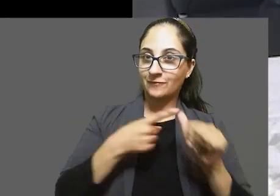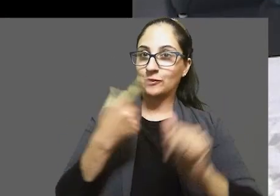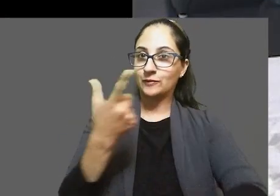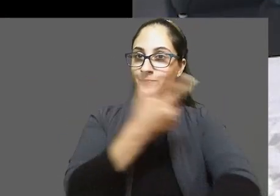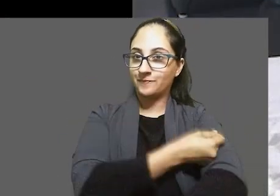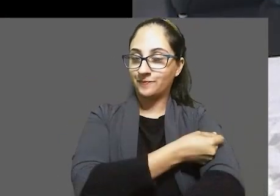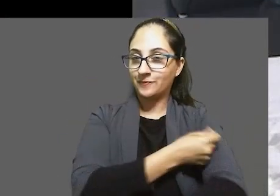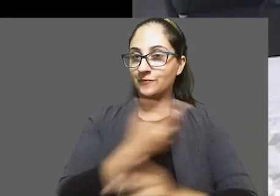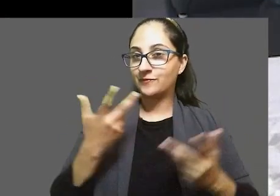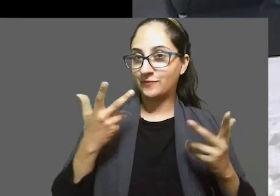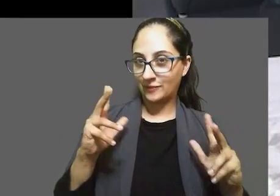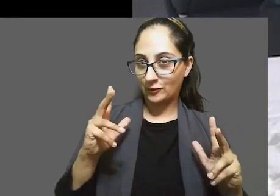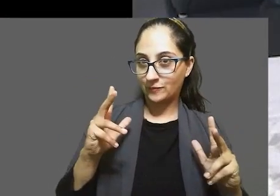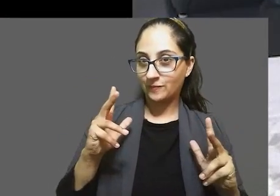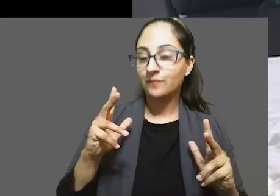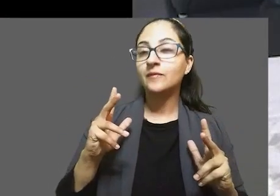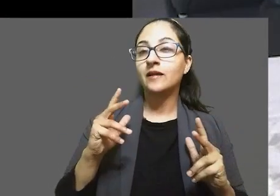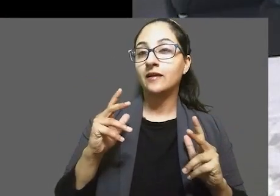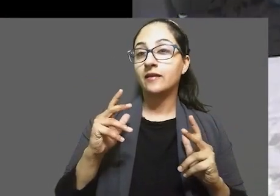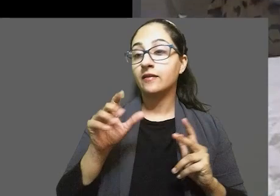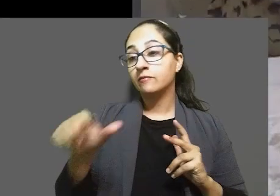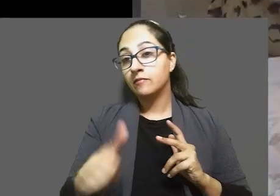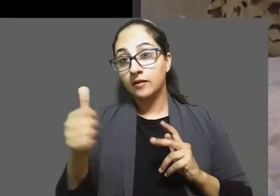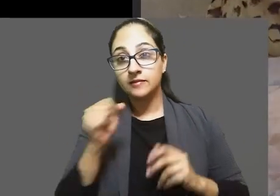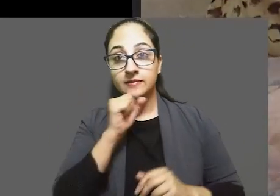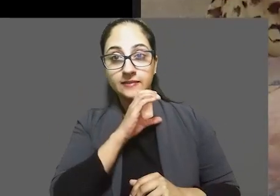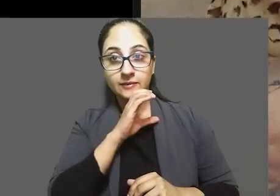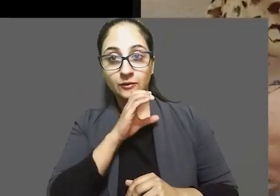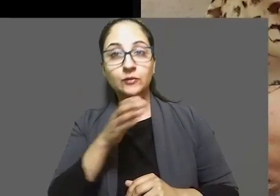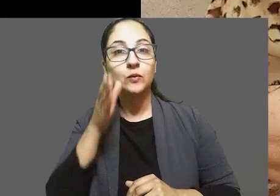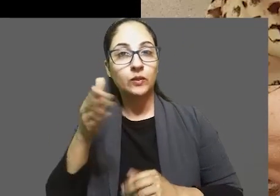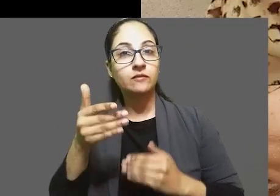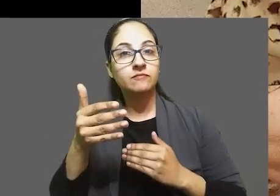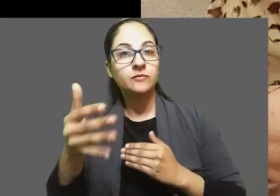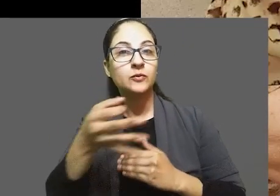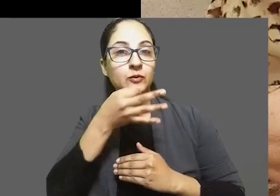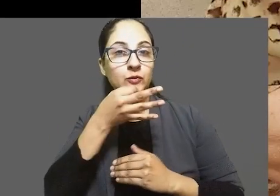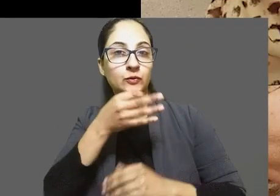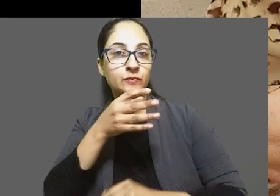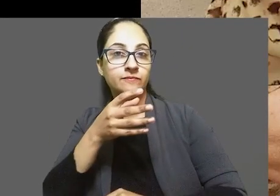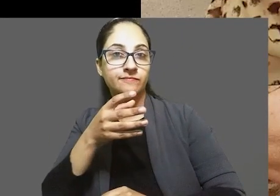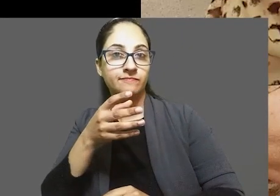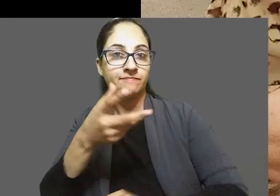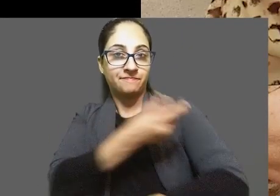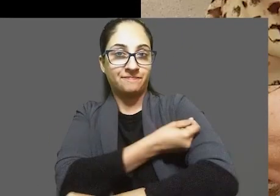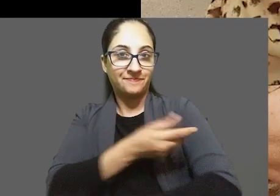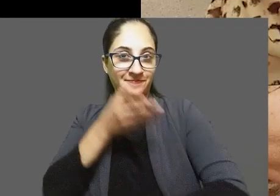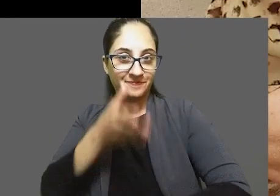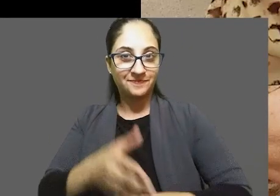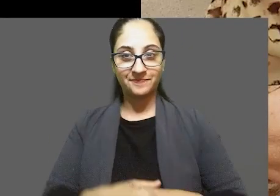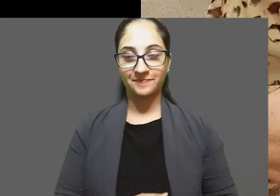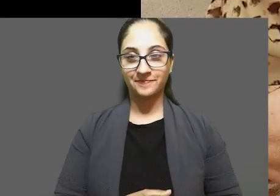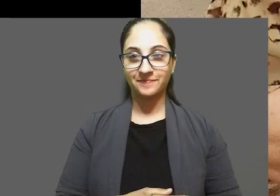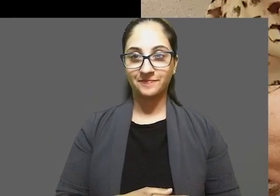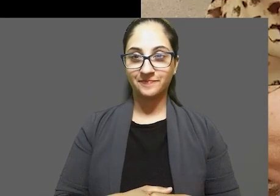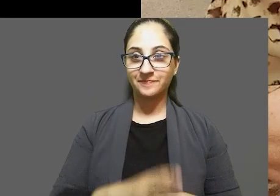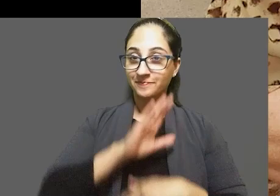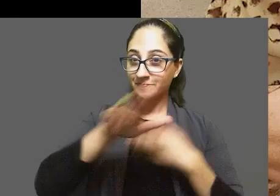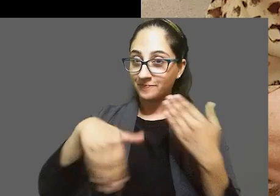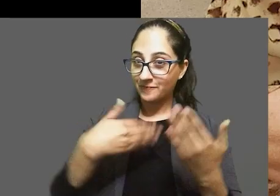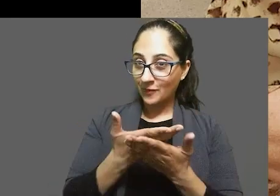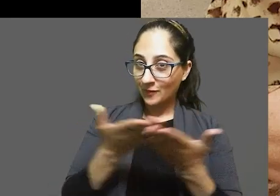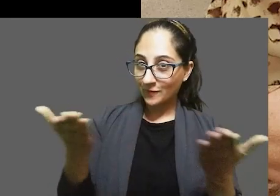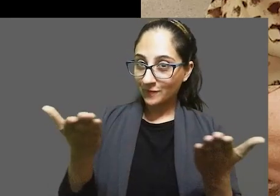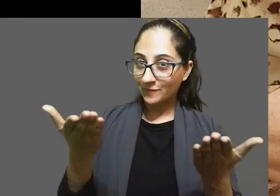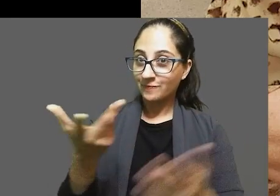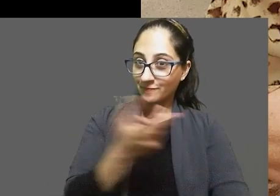weeks. Congratulations to all of you and your families. Hopefully, all of the elder members of the Jamaat across the